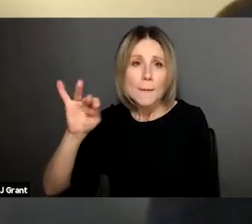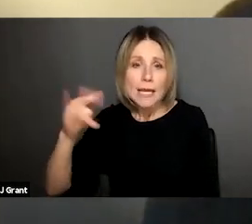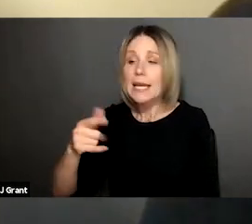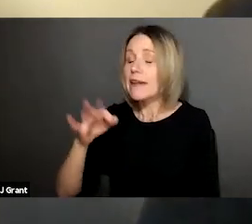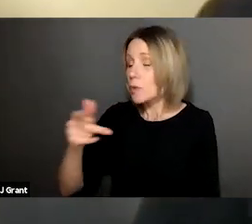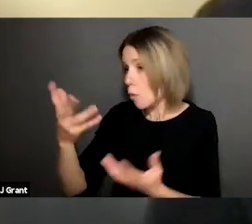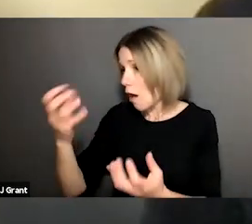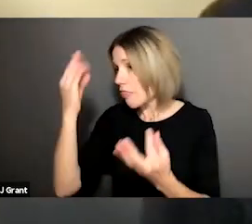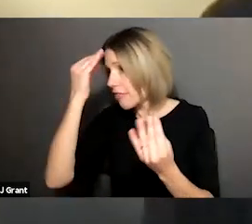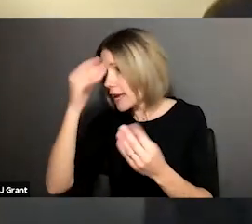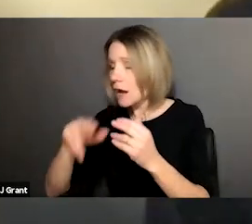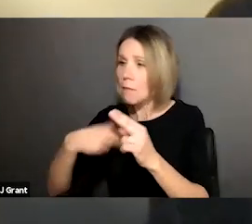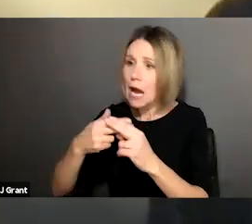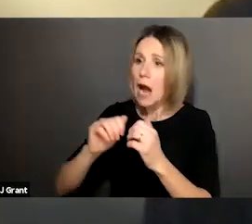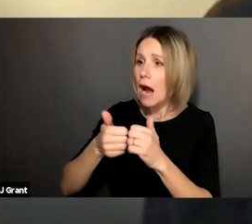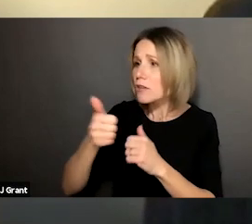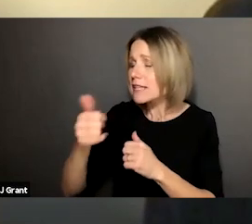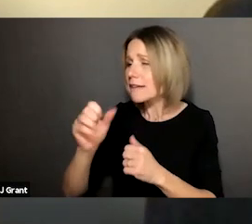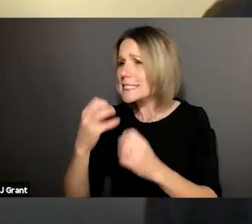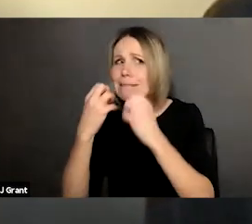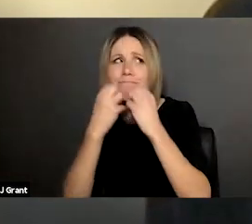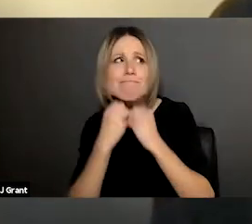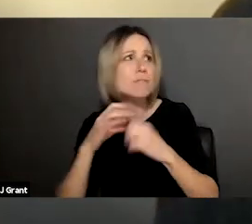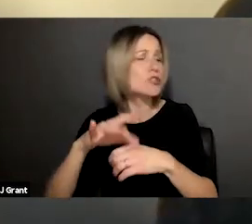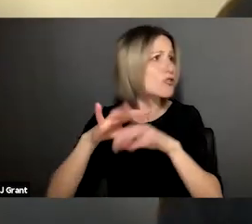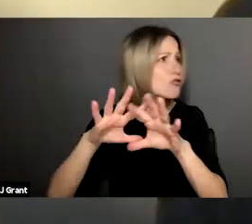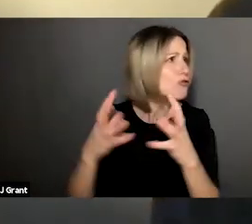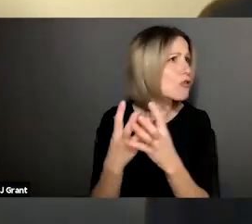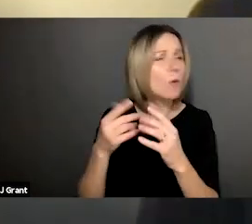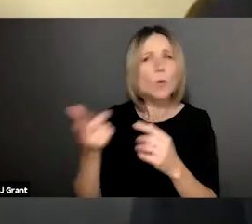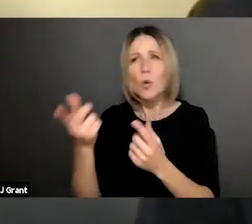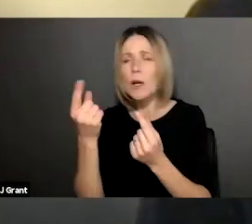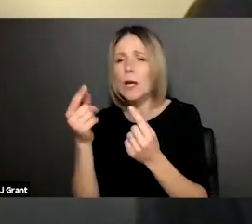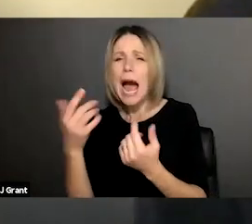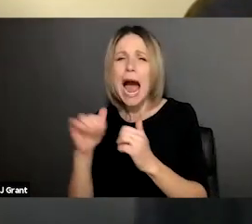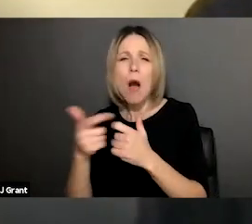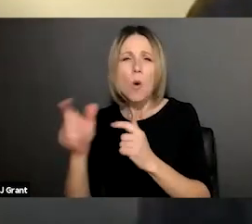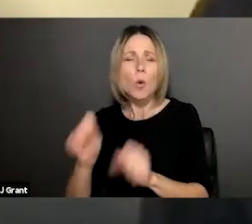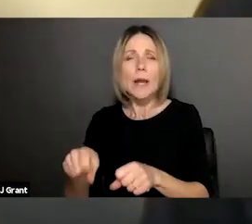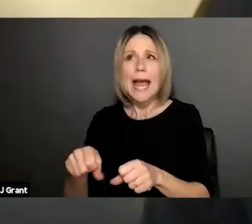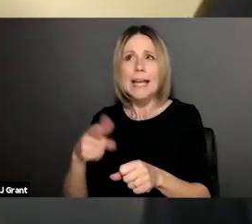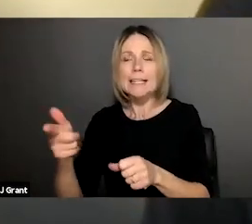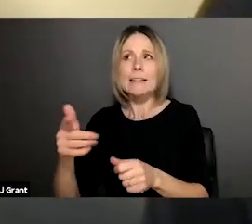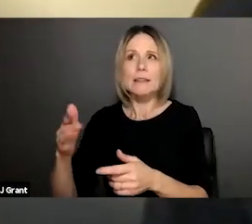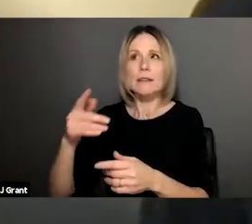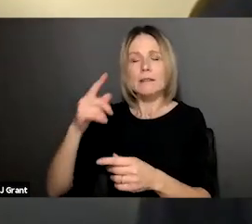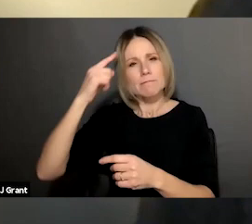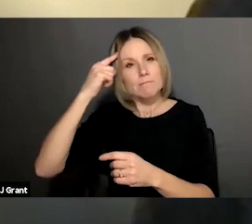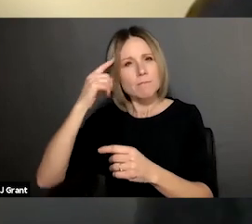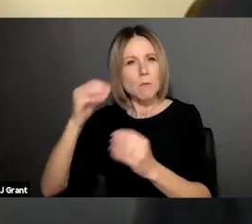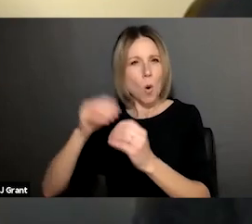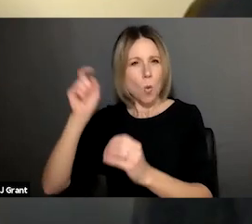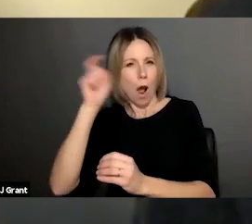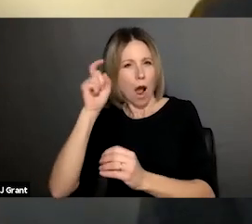to mitigate your own contribution to global warming from the kitchen. And obviously